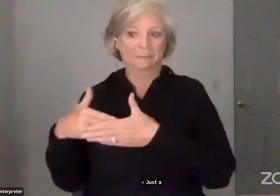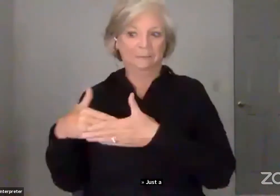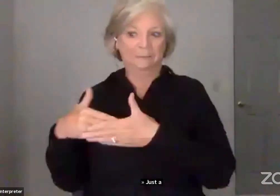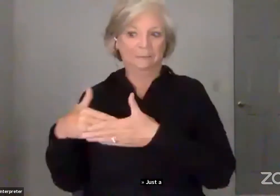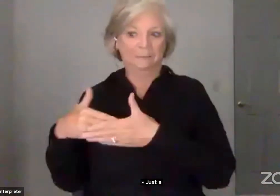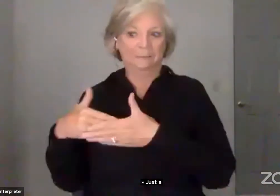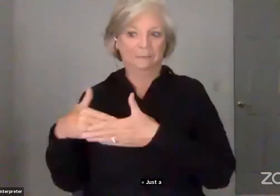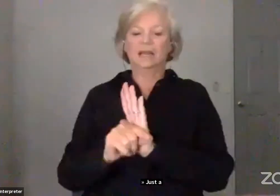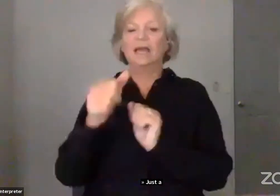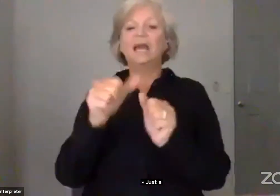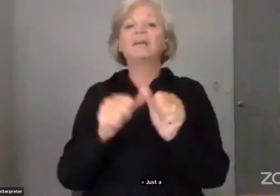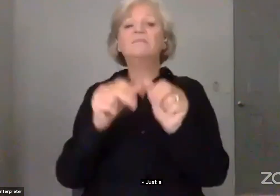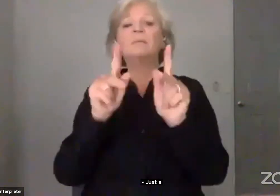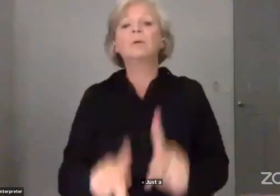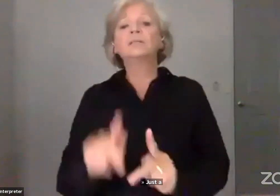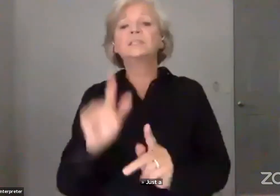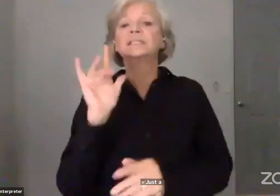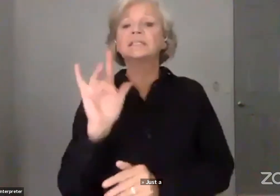English or Spanish.